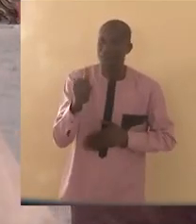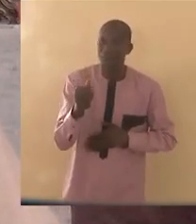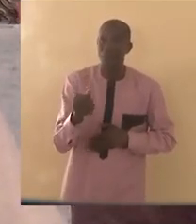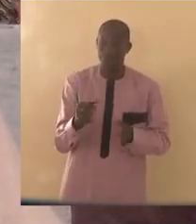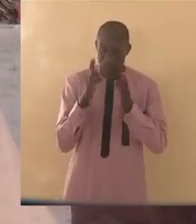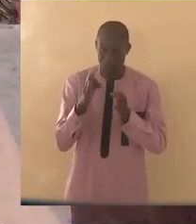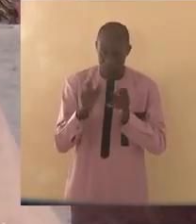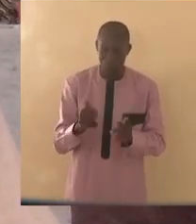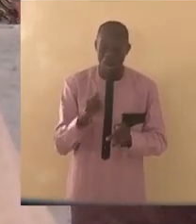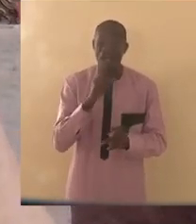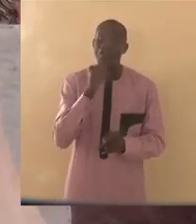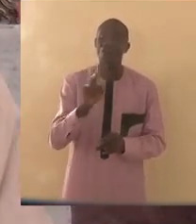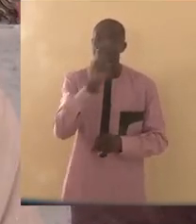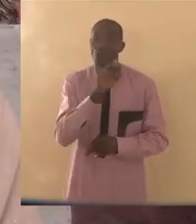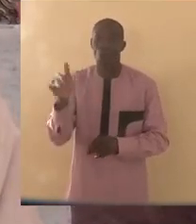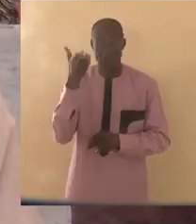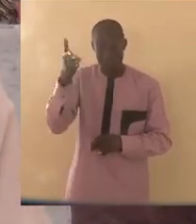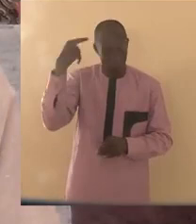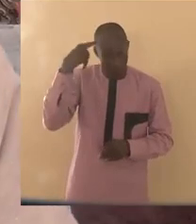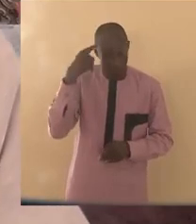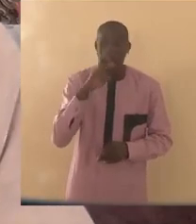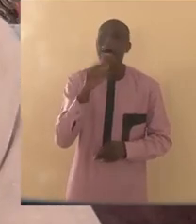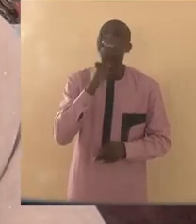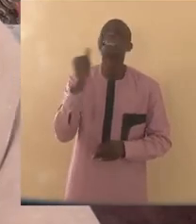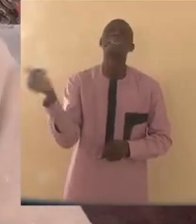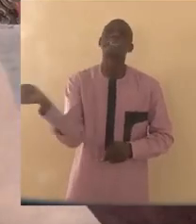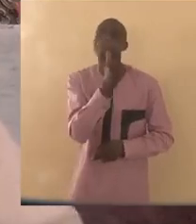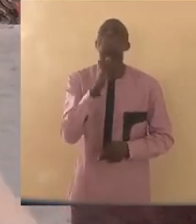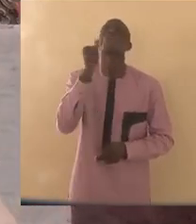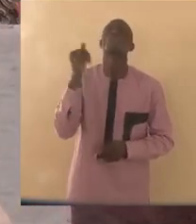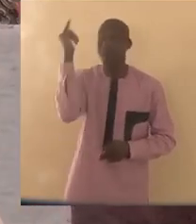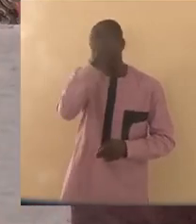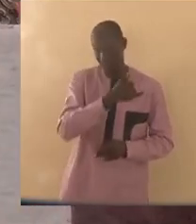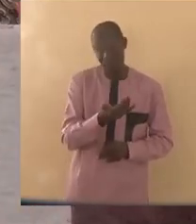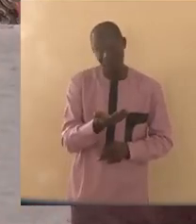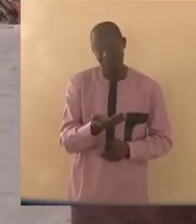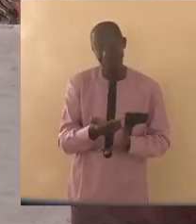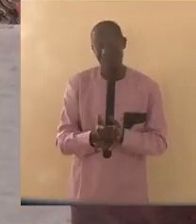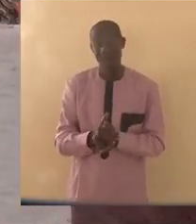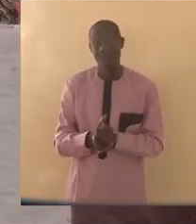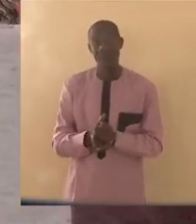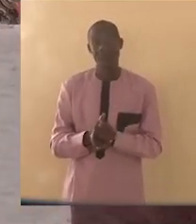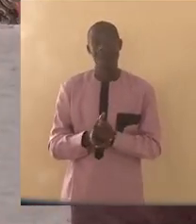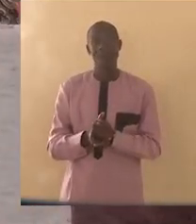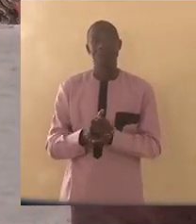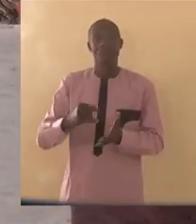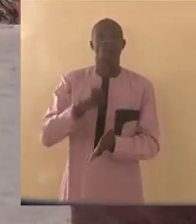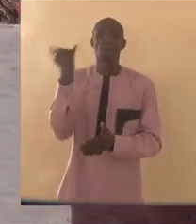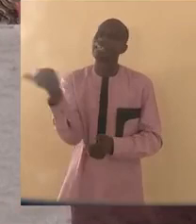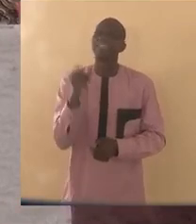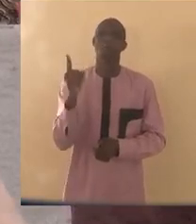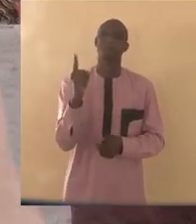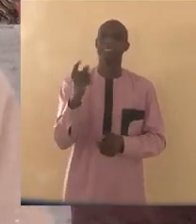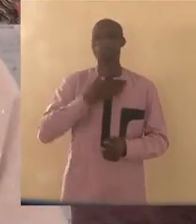if people are not using their brains, are they not foolish? And many Nigerians are not using their brains.